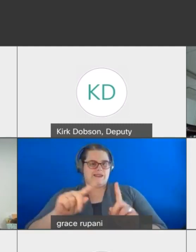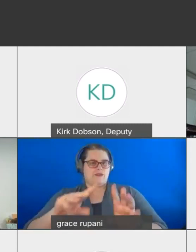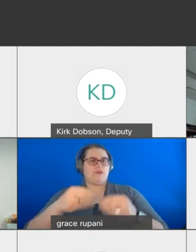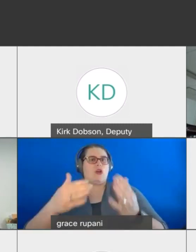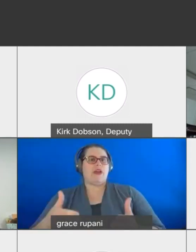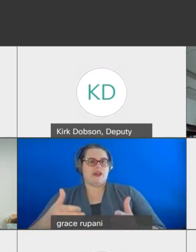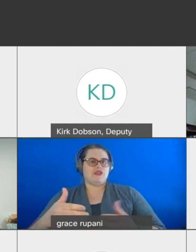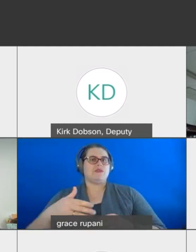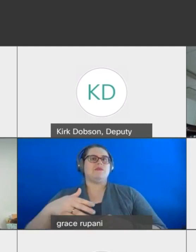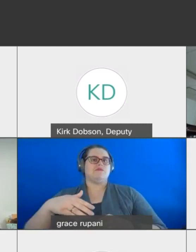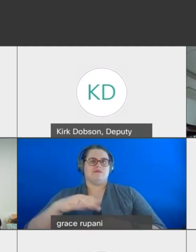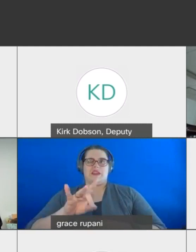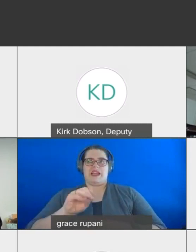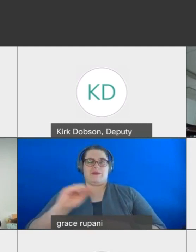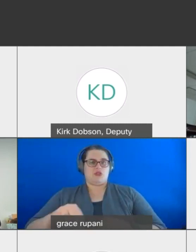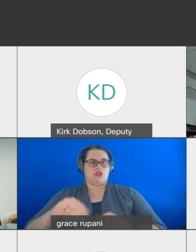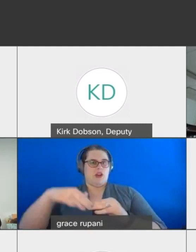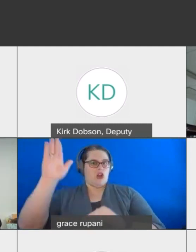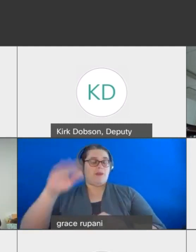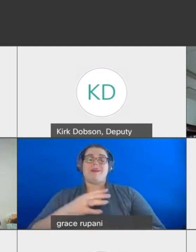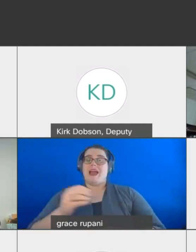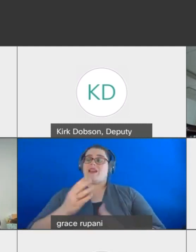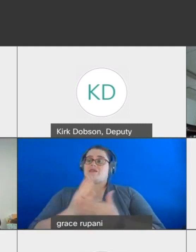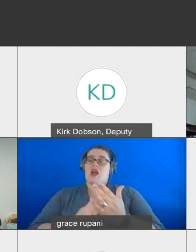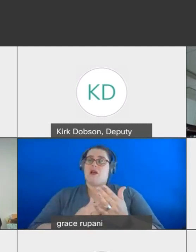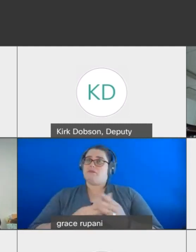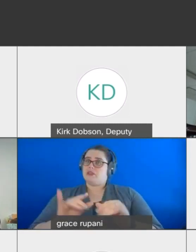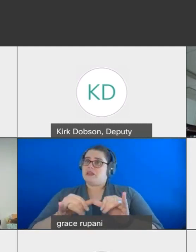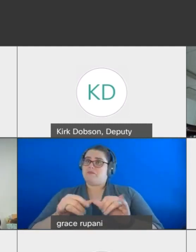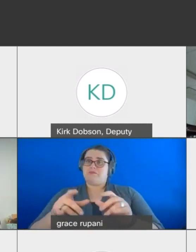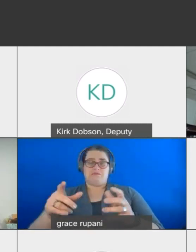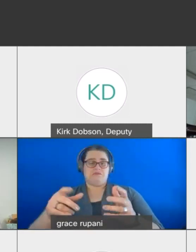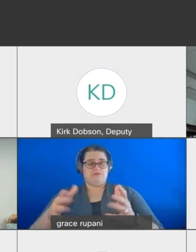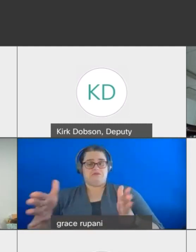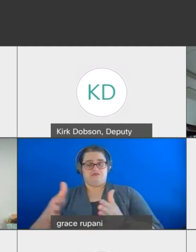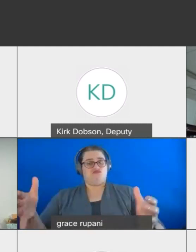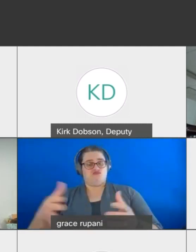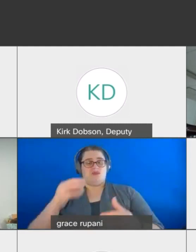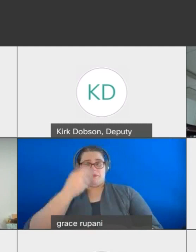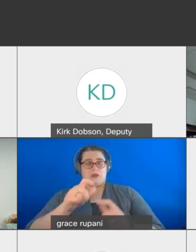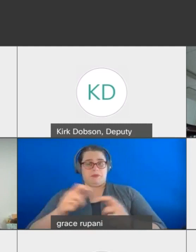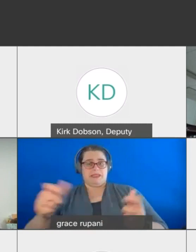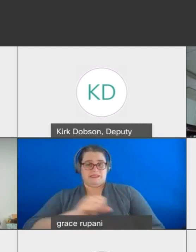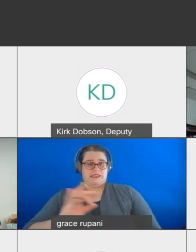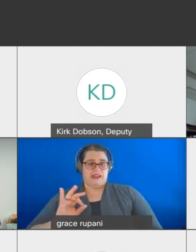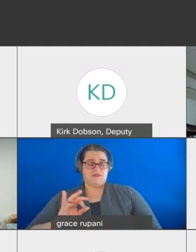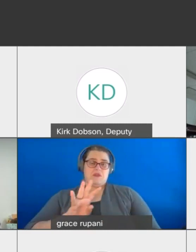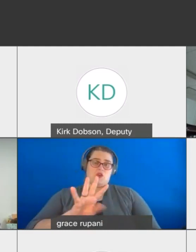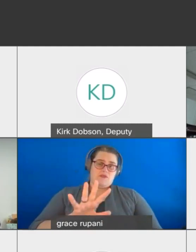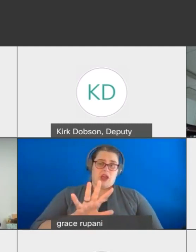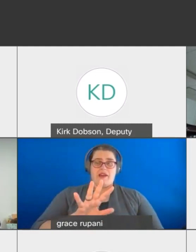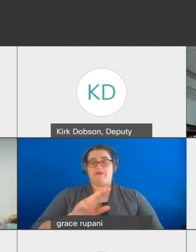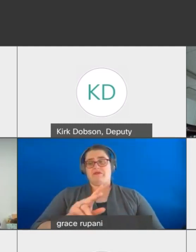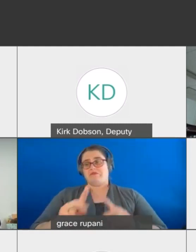including a couple of providers that are like mid-sized providers with 45 staff, for example. And they have 80% of their